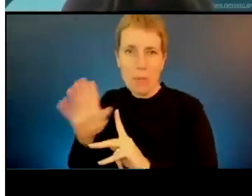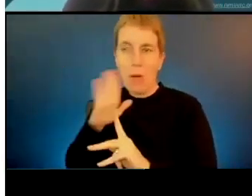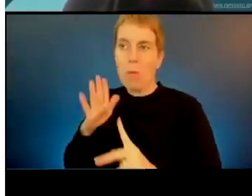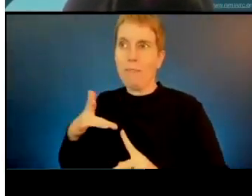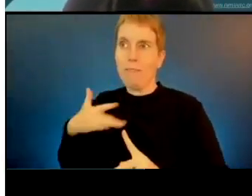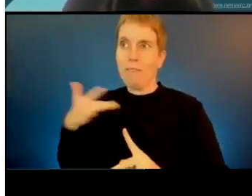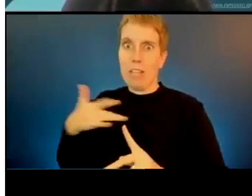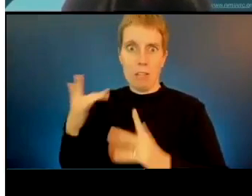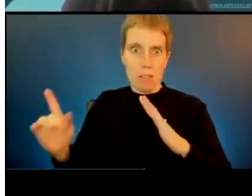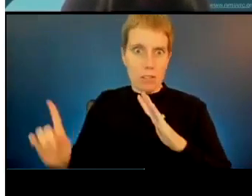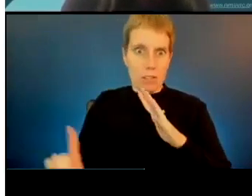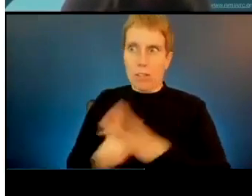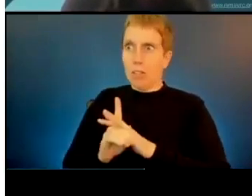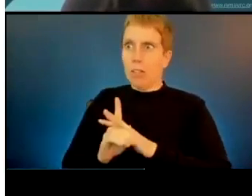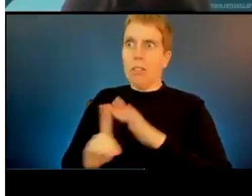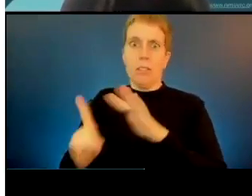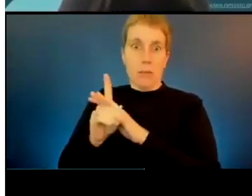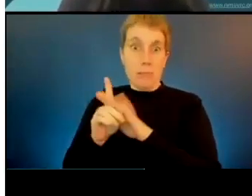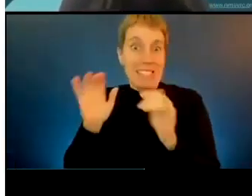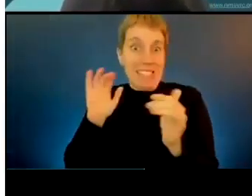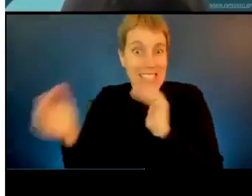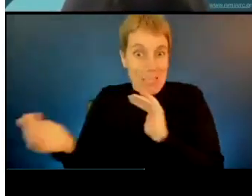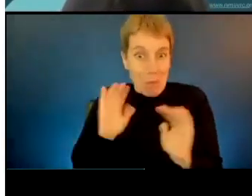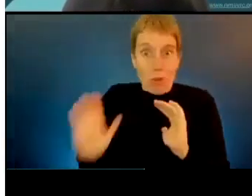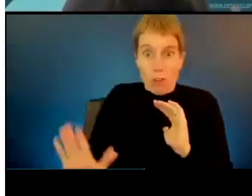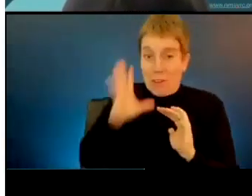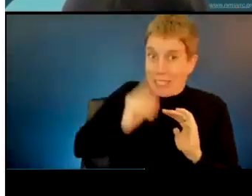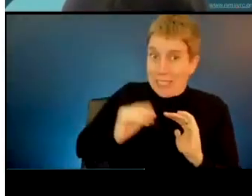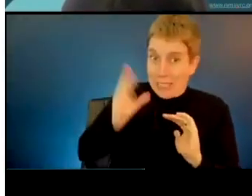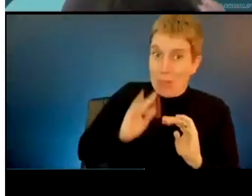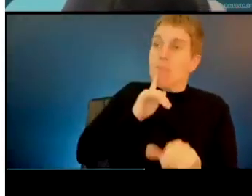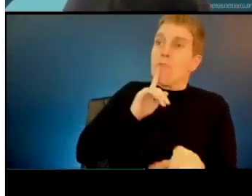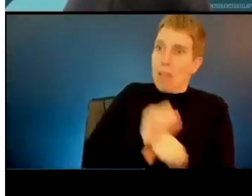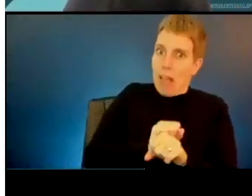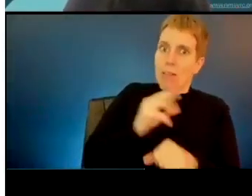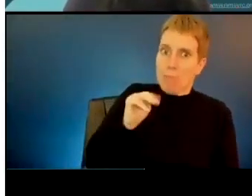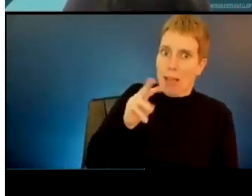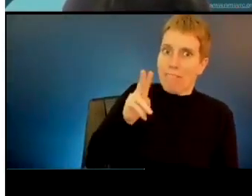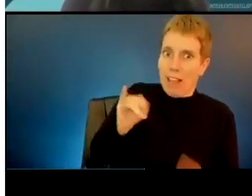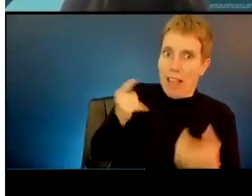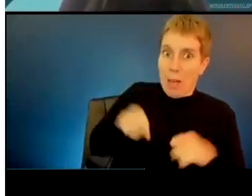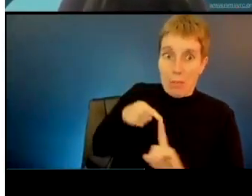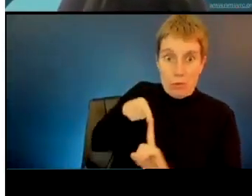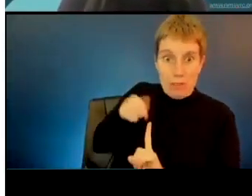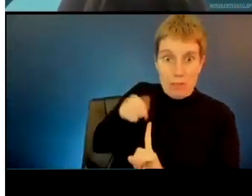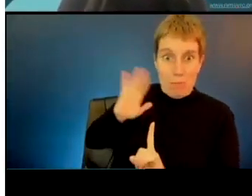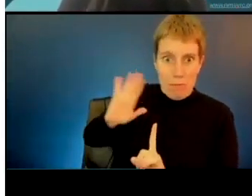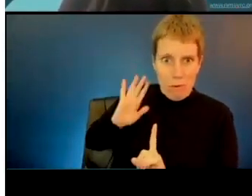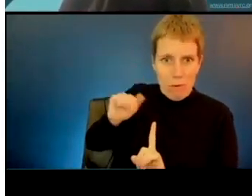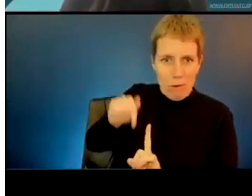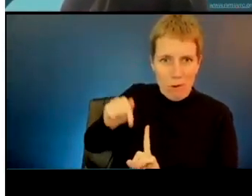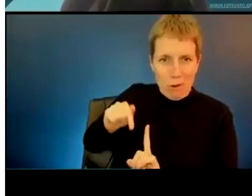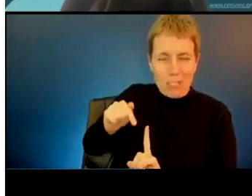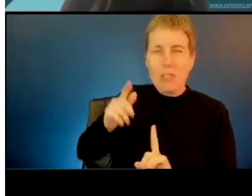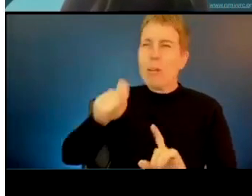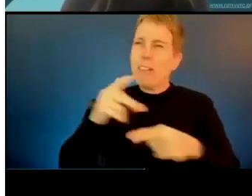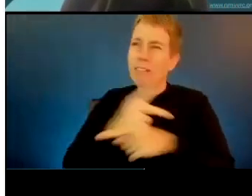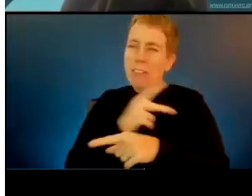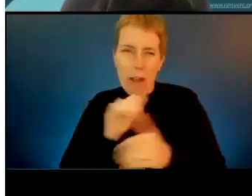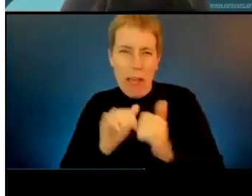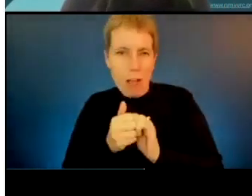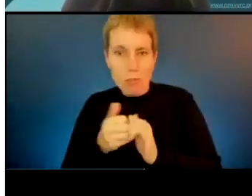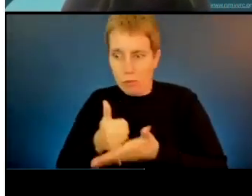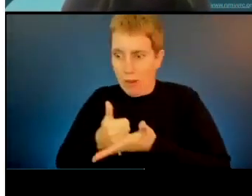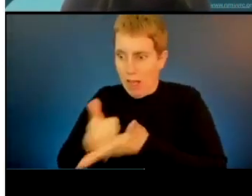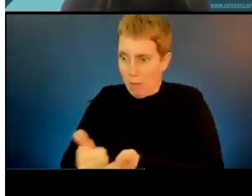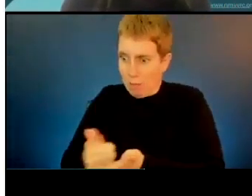provide information and ways to cope with these immediate responses and immediate symptoms, but also those trauma cues that come up. And